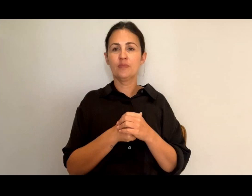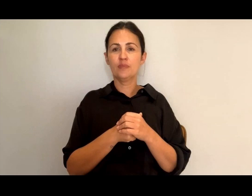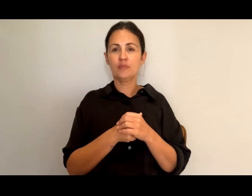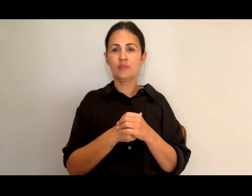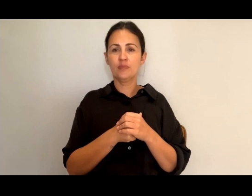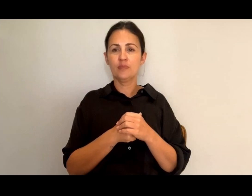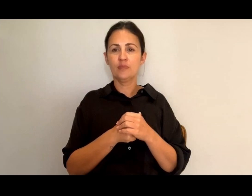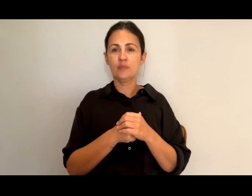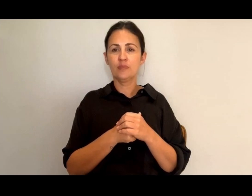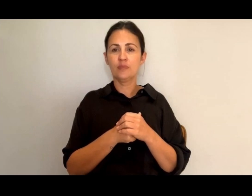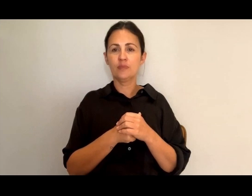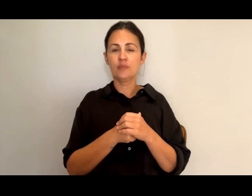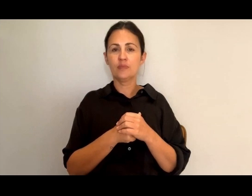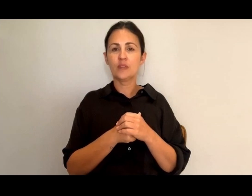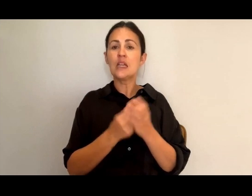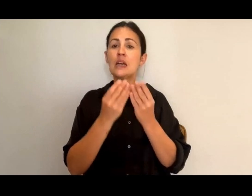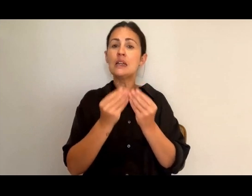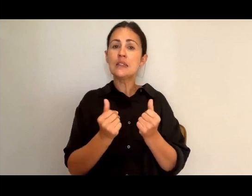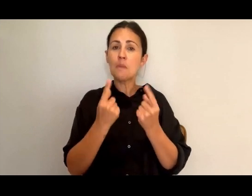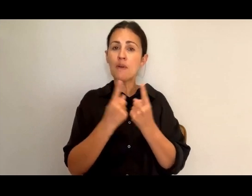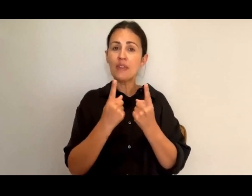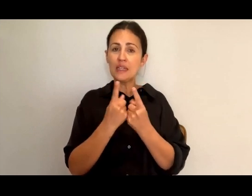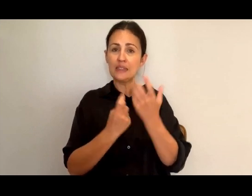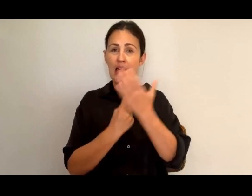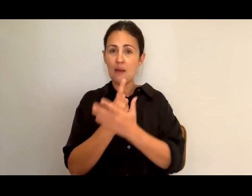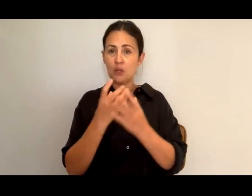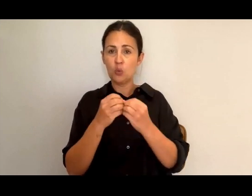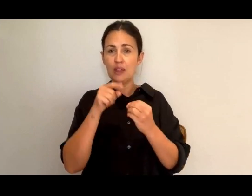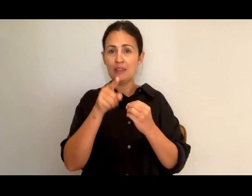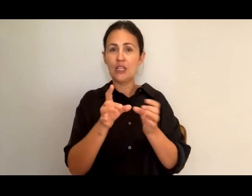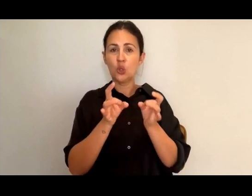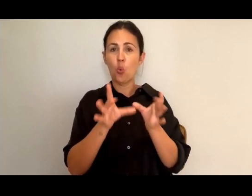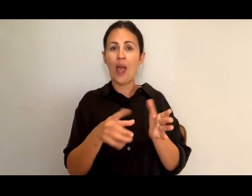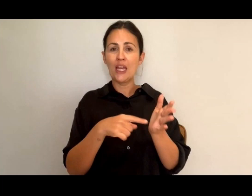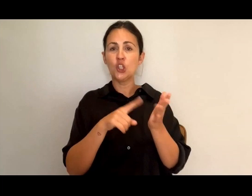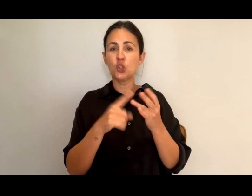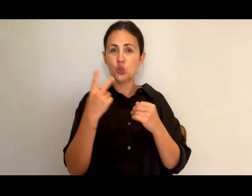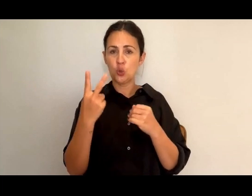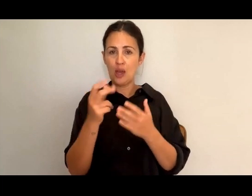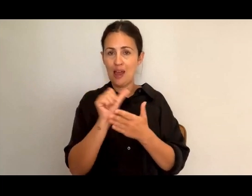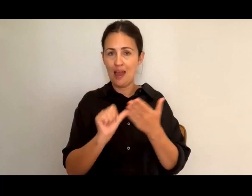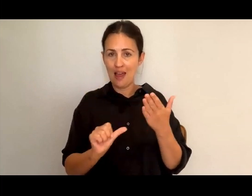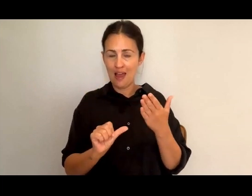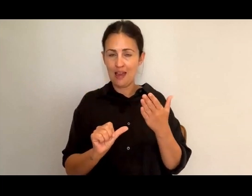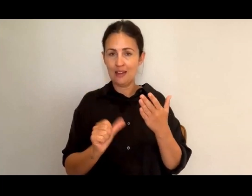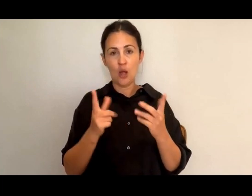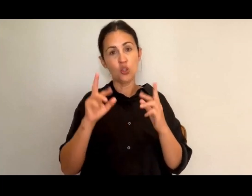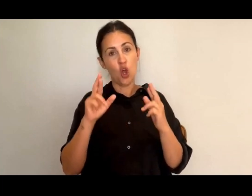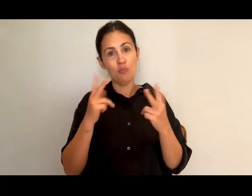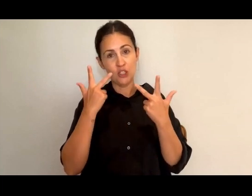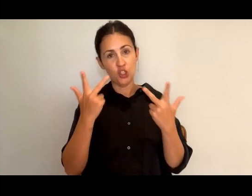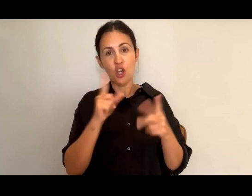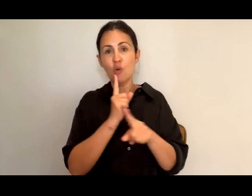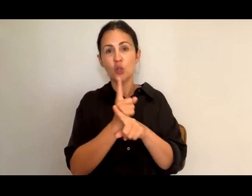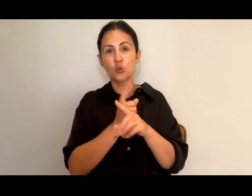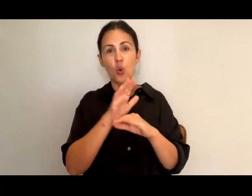art, some of the things that happen in the waste to art space, I was really hoping to have an opportunity to plug the different programs that we have, to have